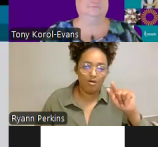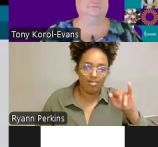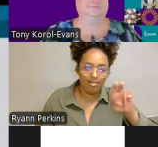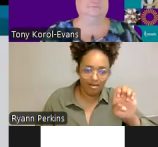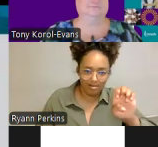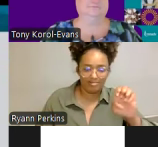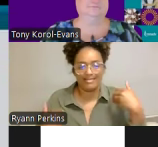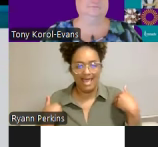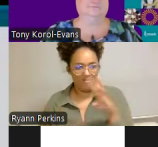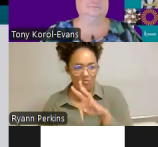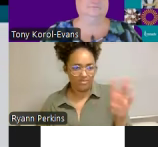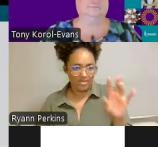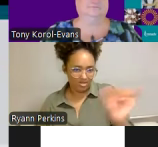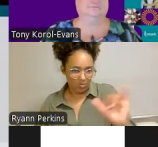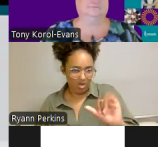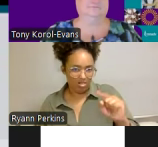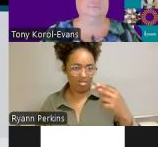www.thehotline.org or call